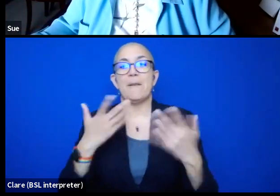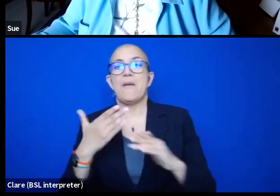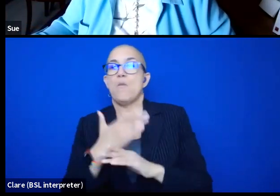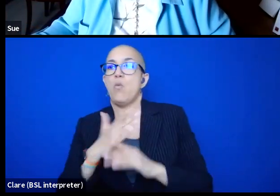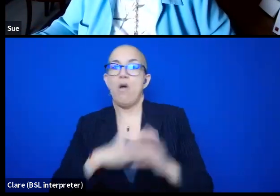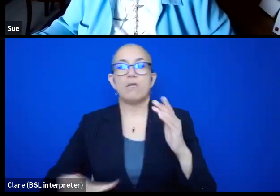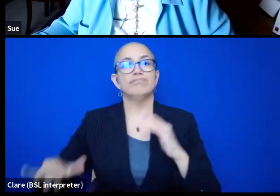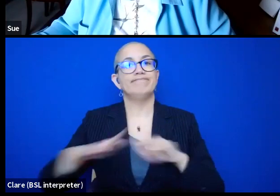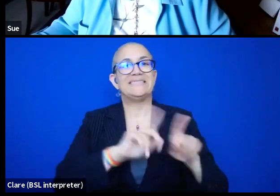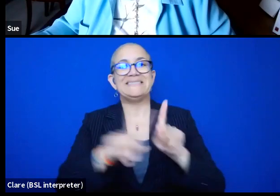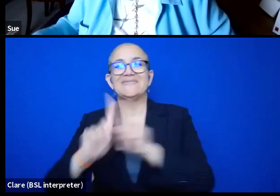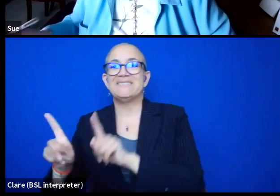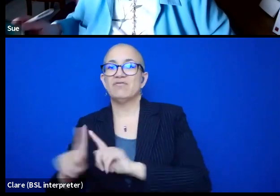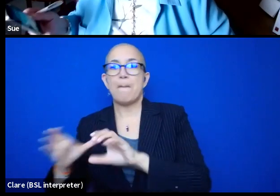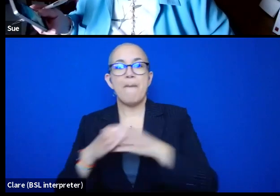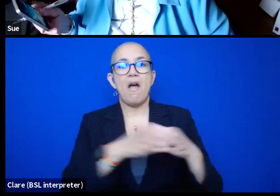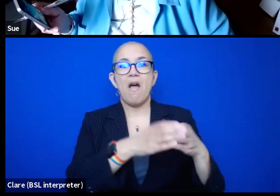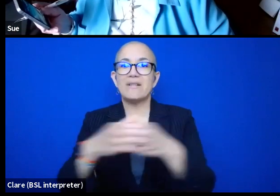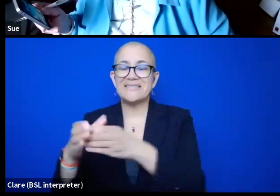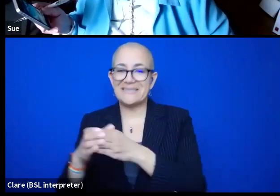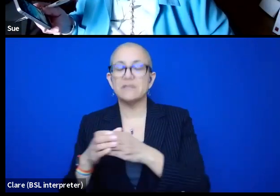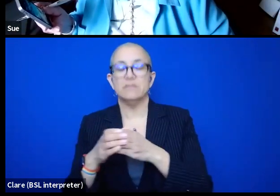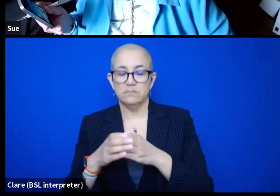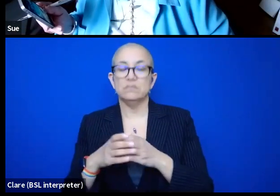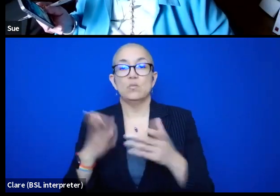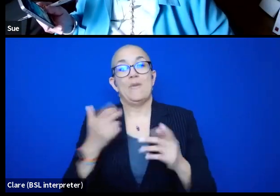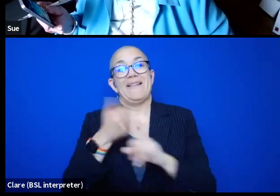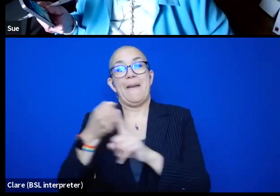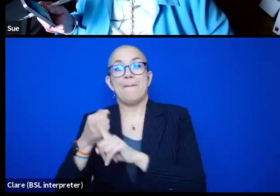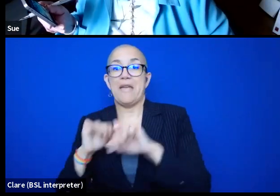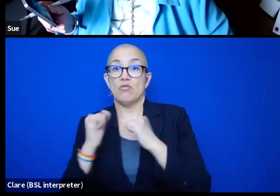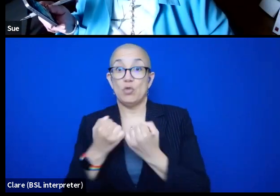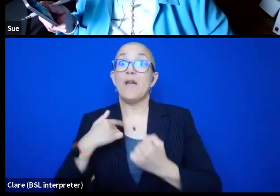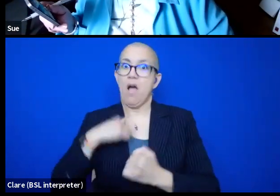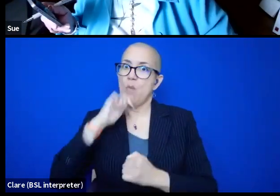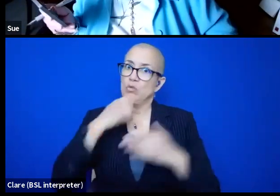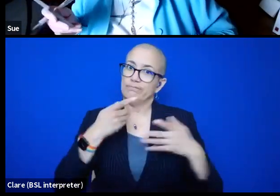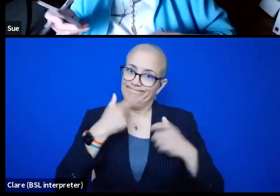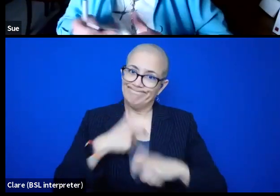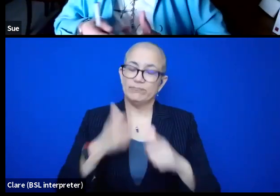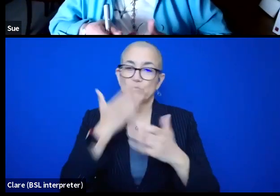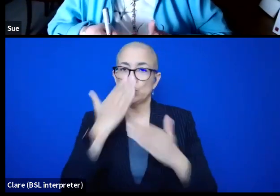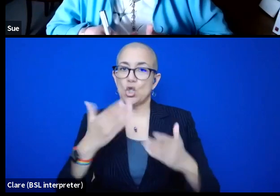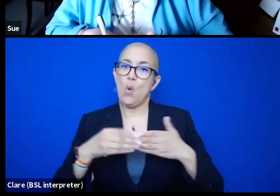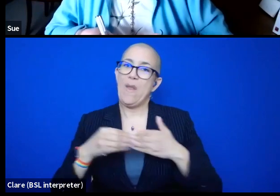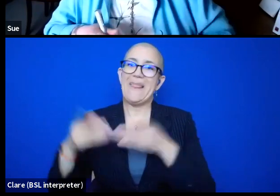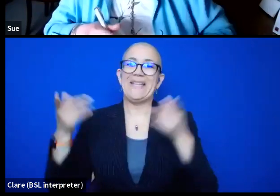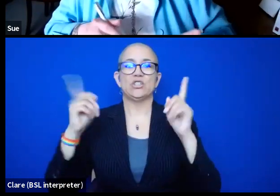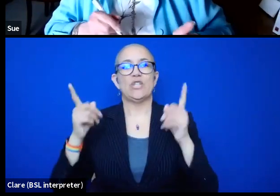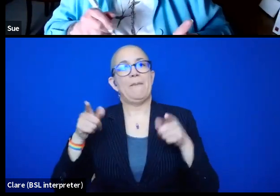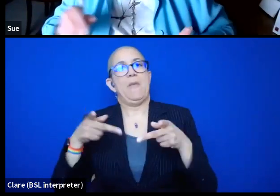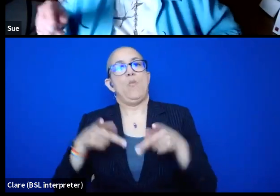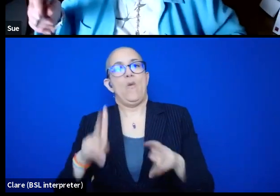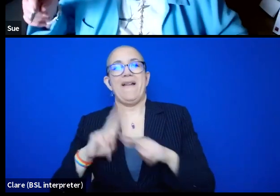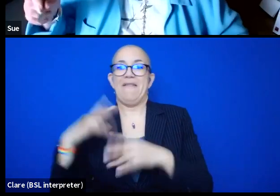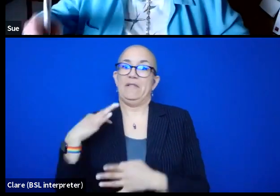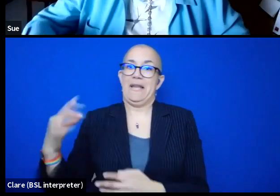with campaign groups. And that's the leadership I will show if you elect me: listening to experts, to